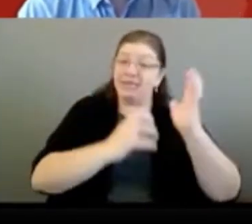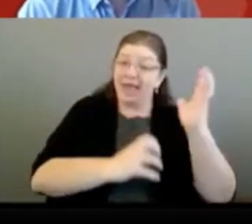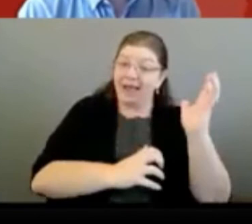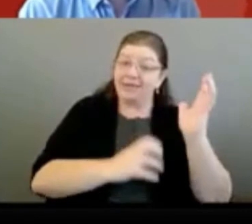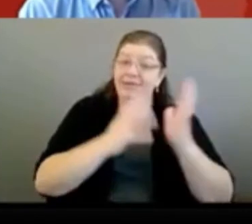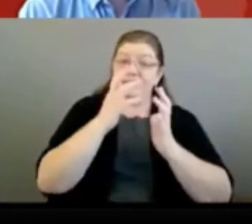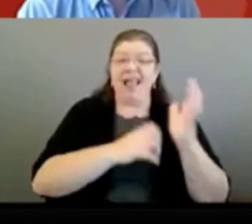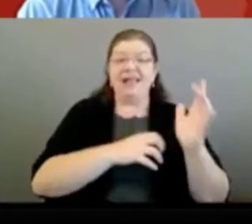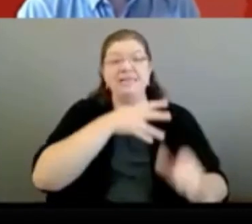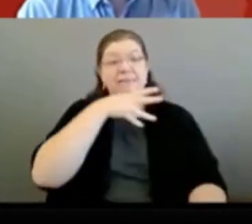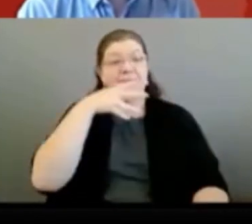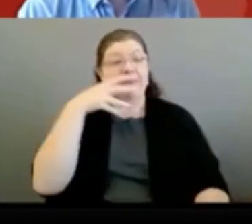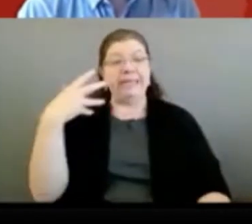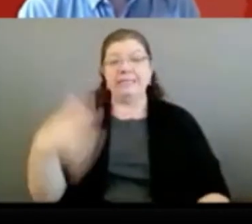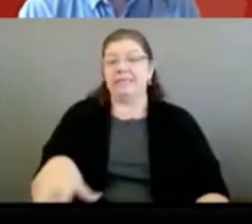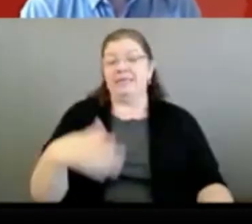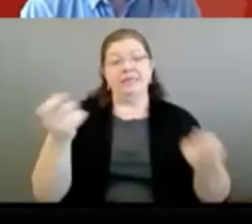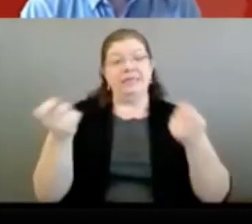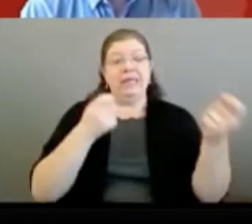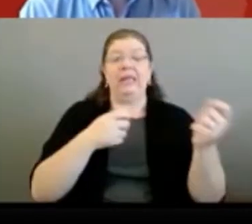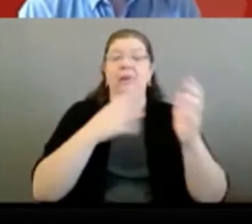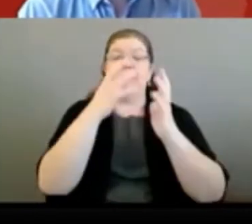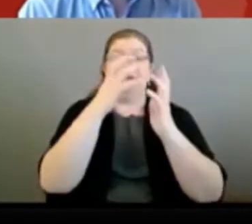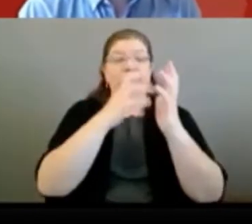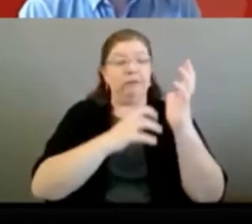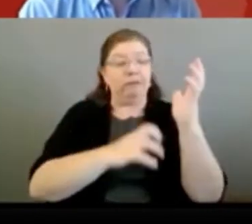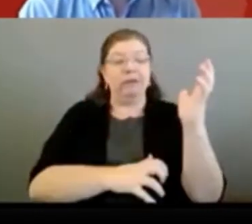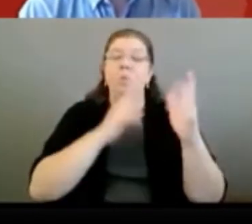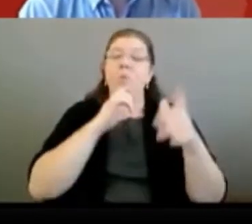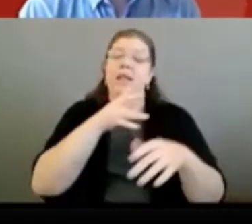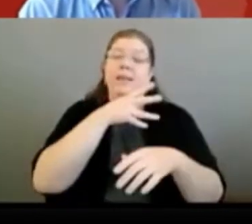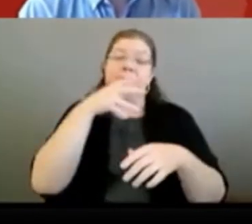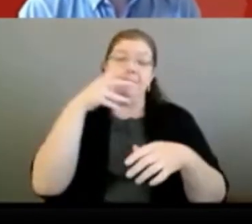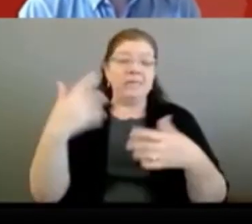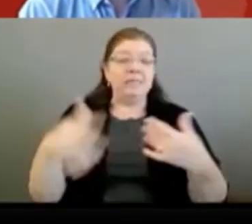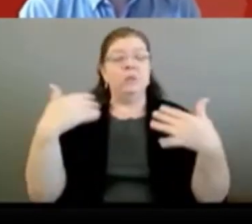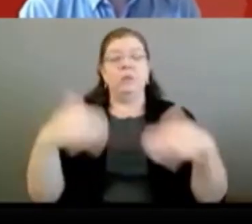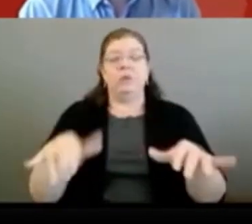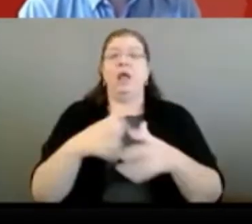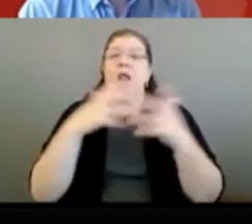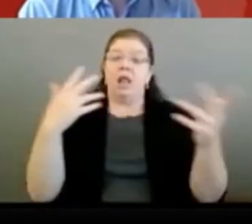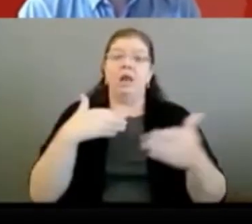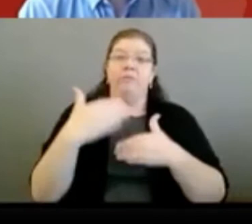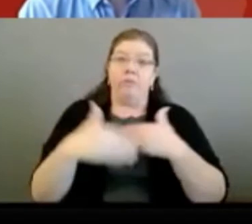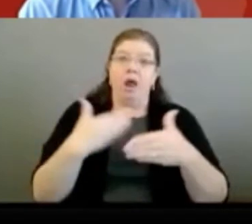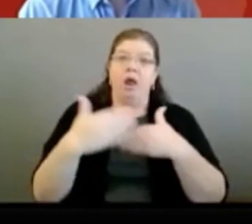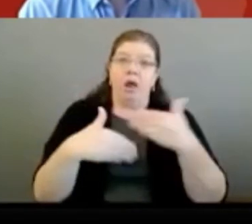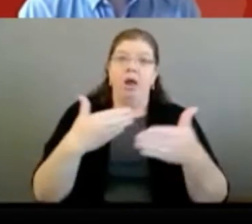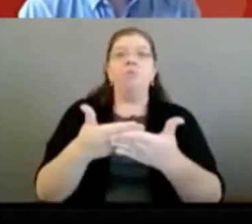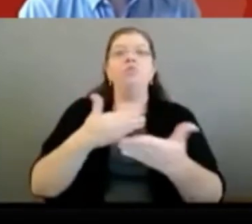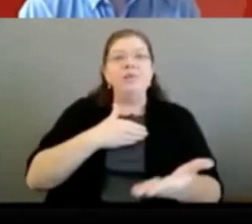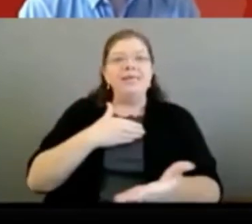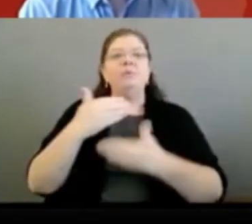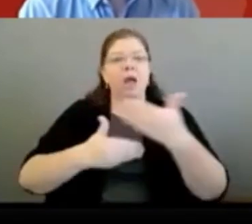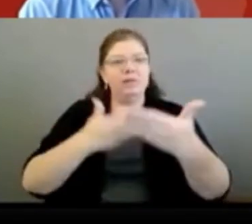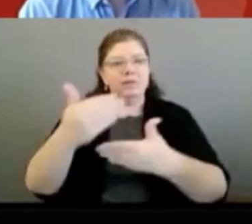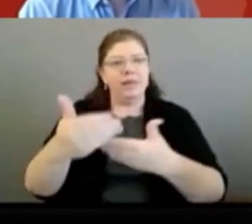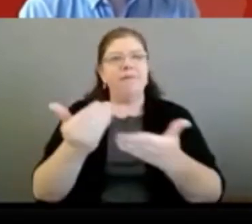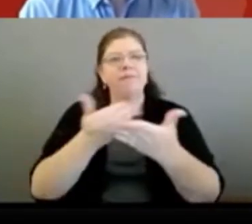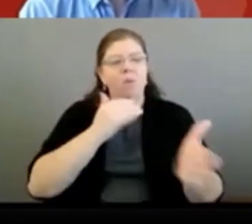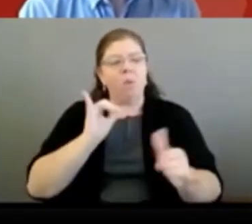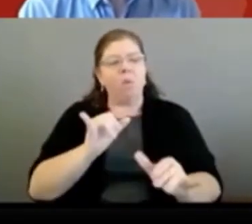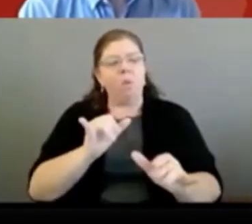very messy. Dealing with text is very messy, and it takes a lot of pre-processing necessary before you can actually get to that insight that we